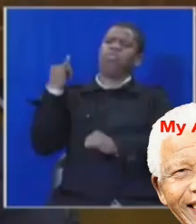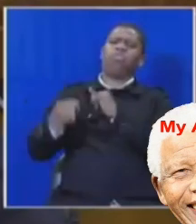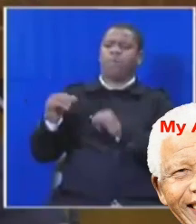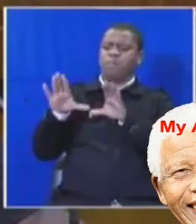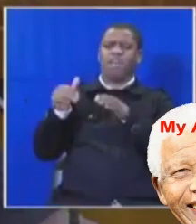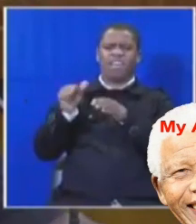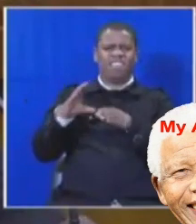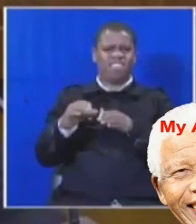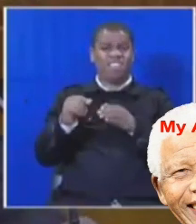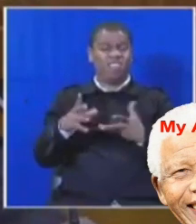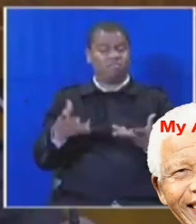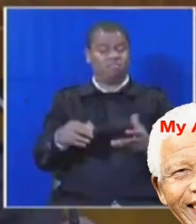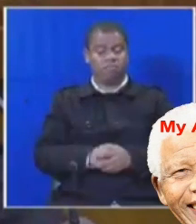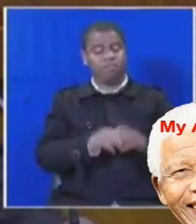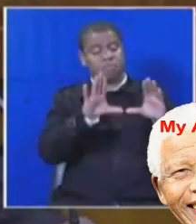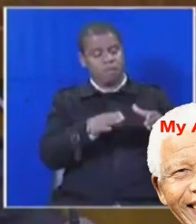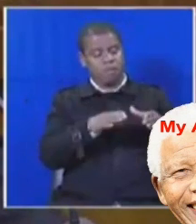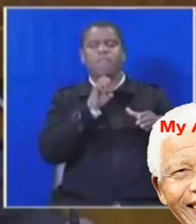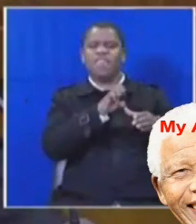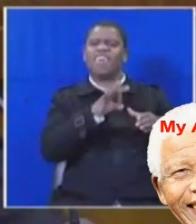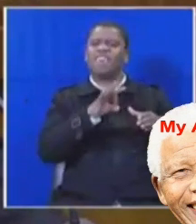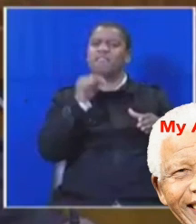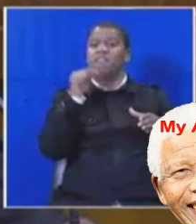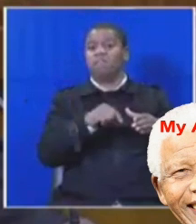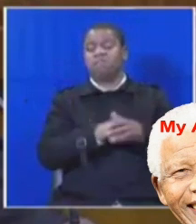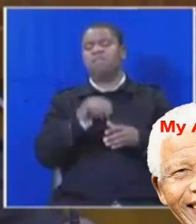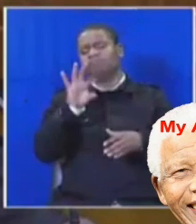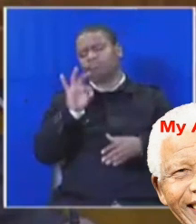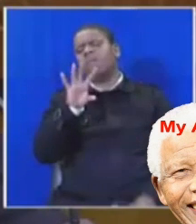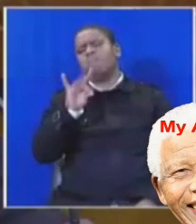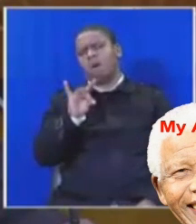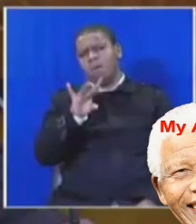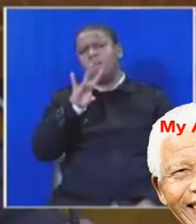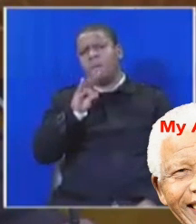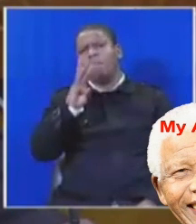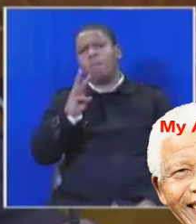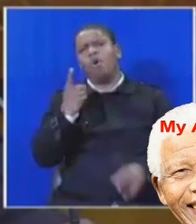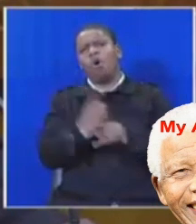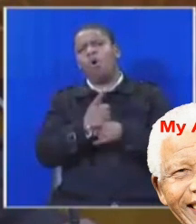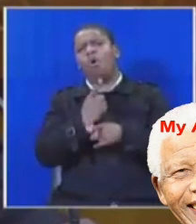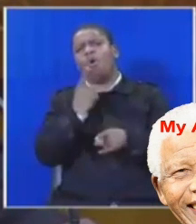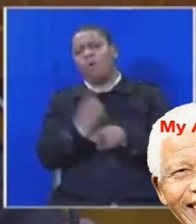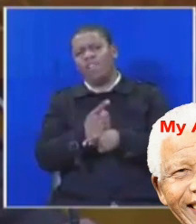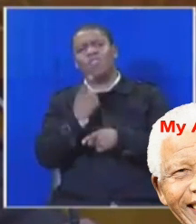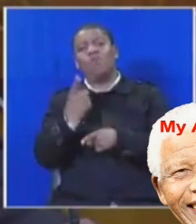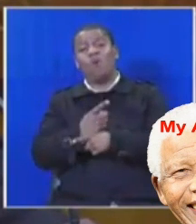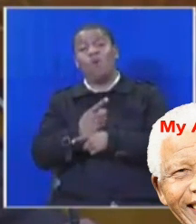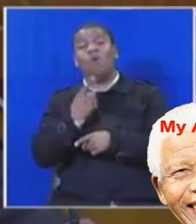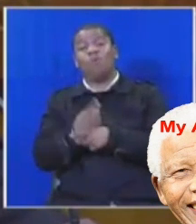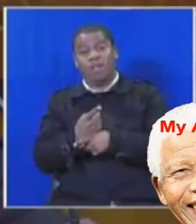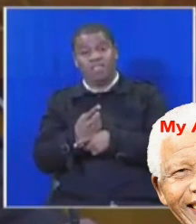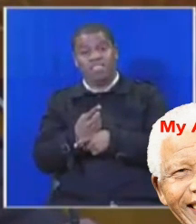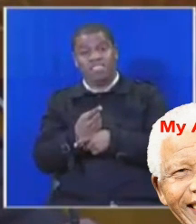In the EFF, on a daily basis, as we speak, police are investigating an allegation of